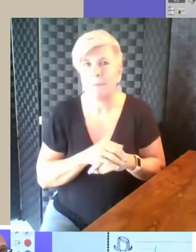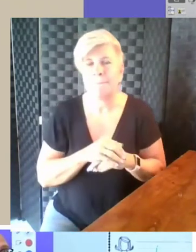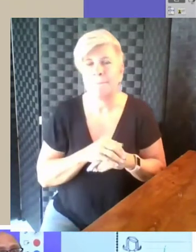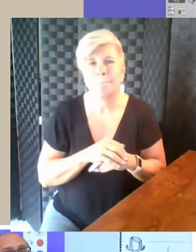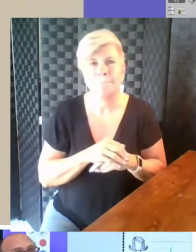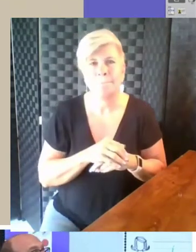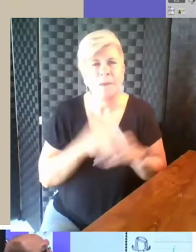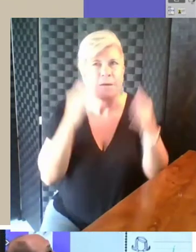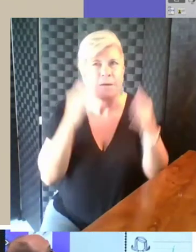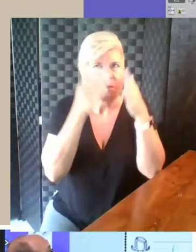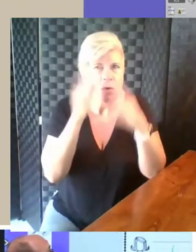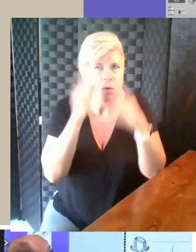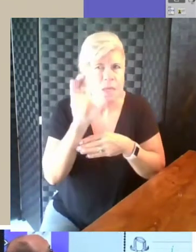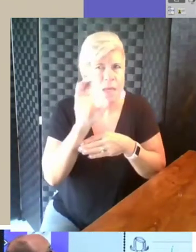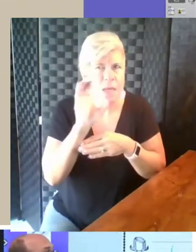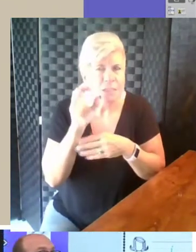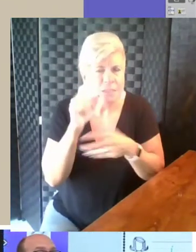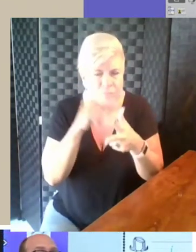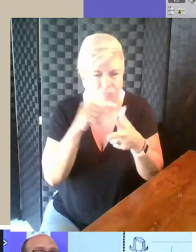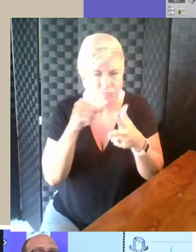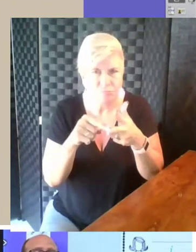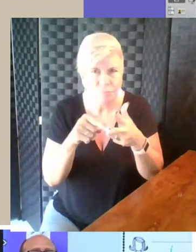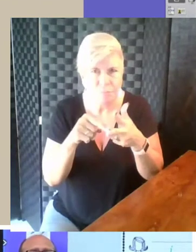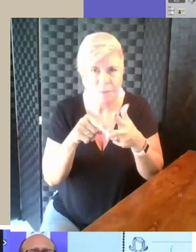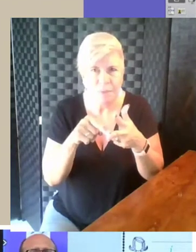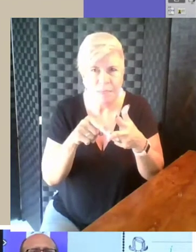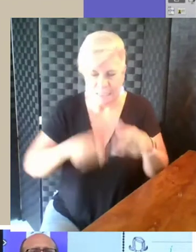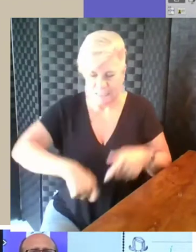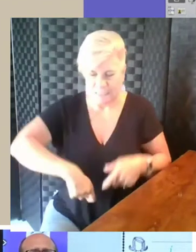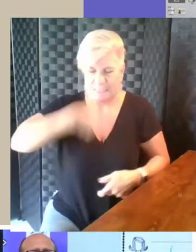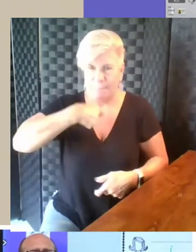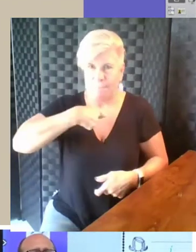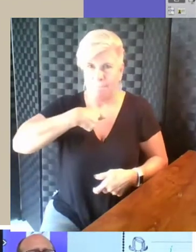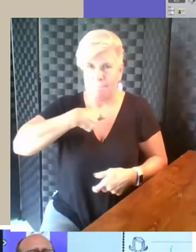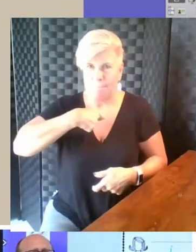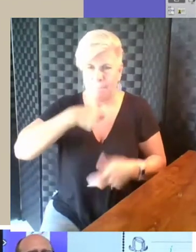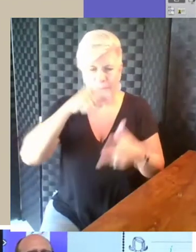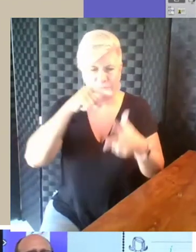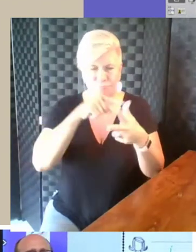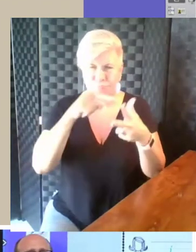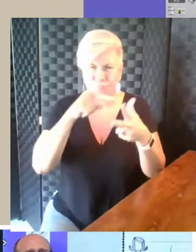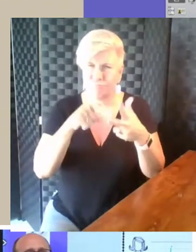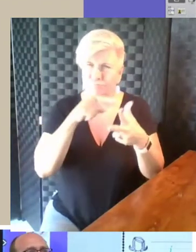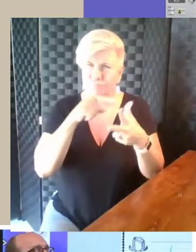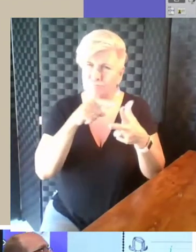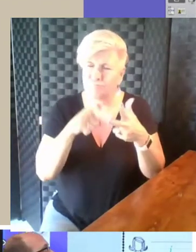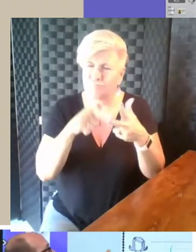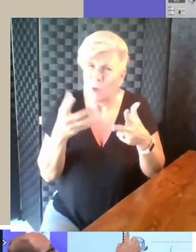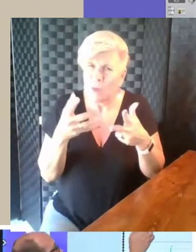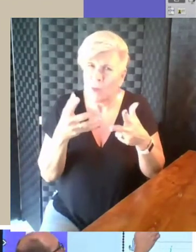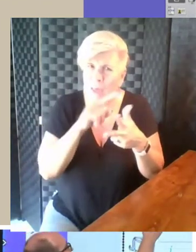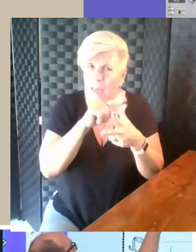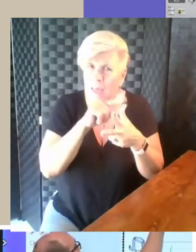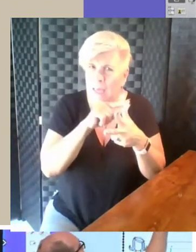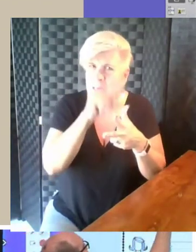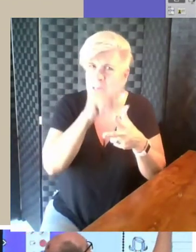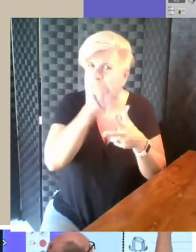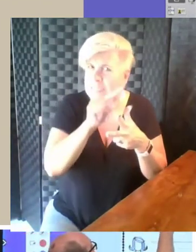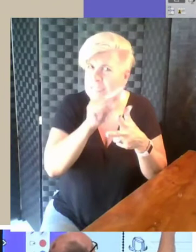Now we can focus on the consonants. Zip. What two consonants do you hear in zip? Can you say them?